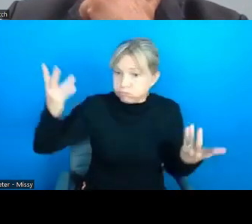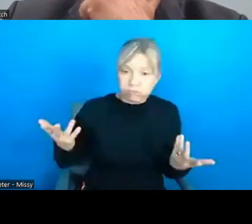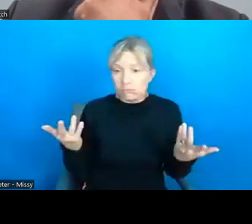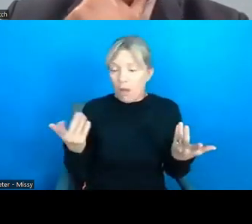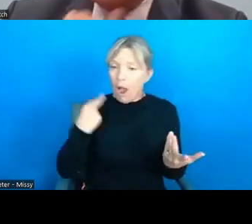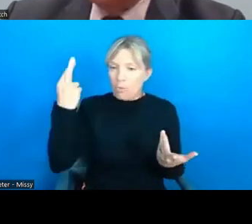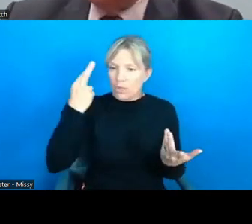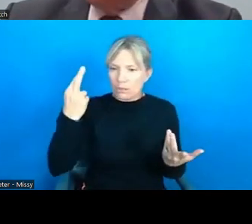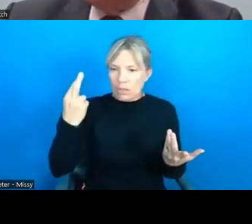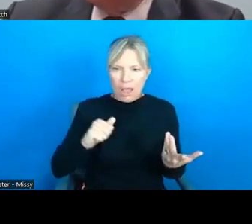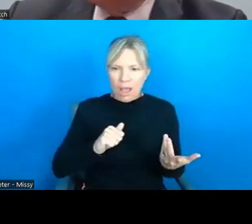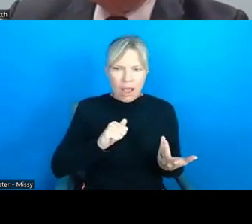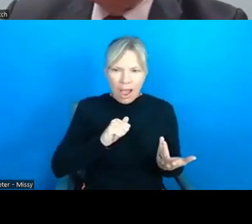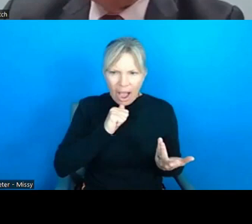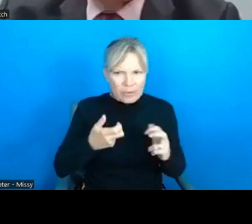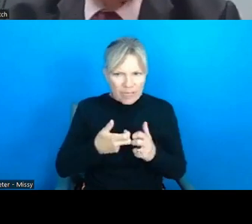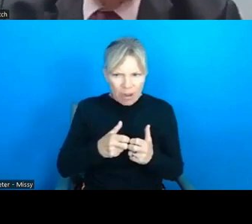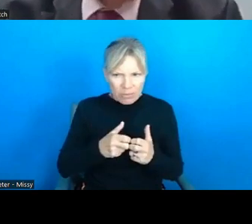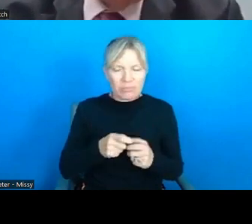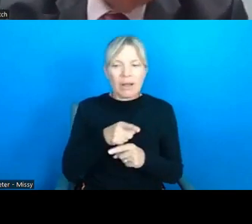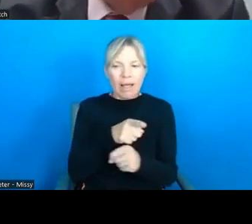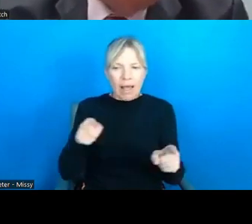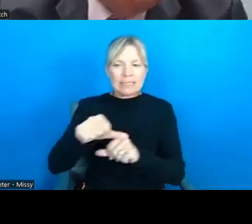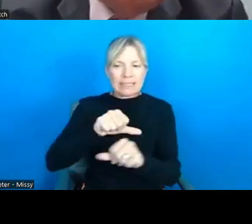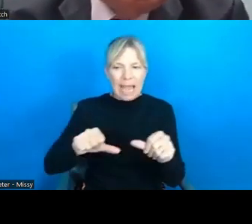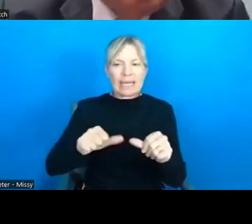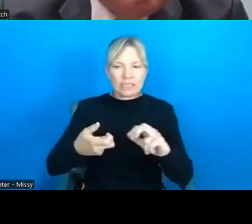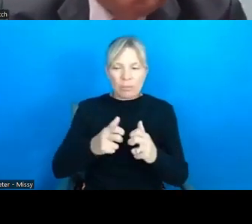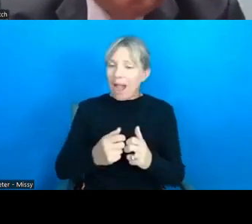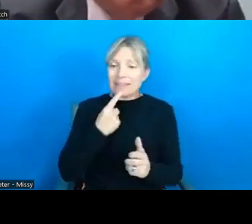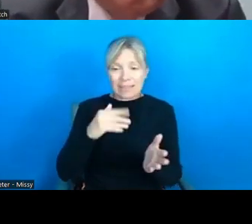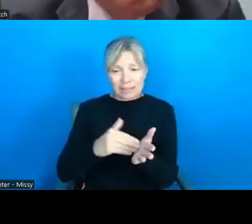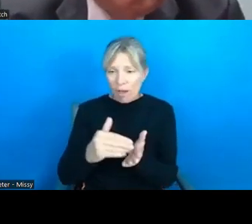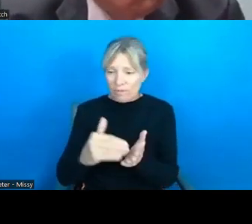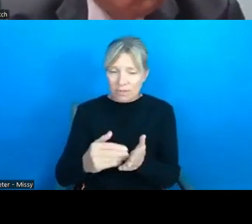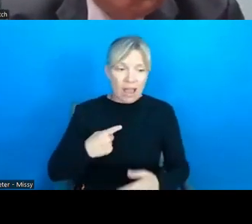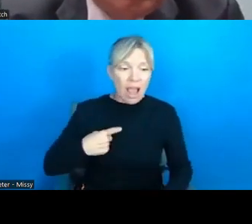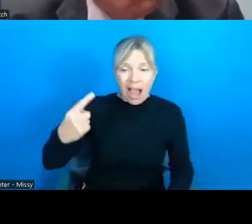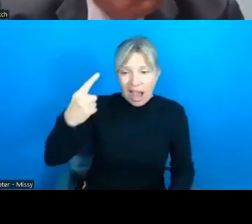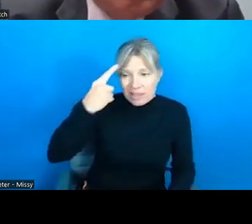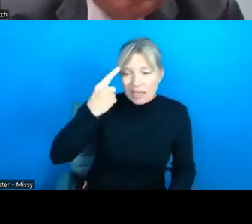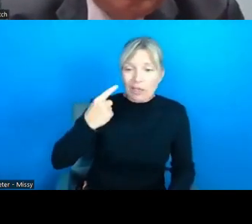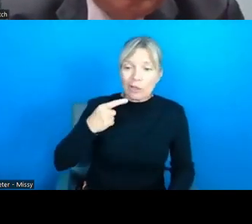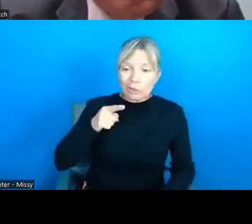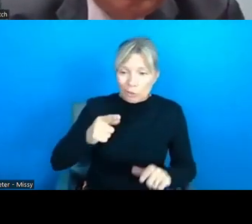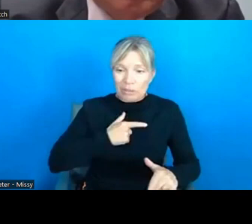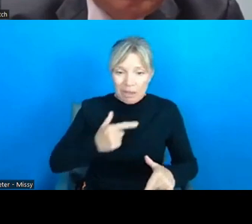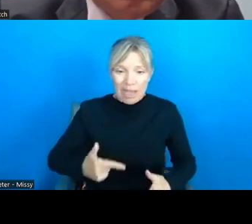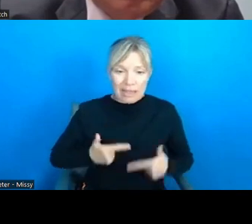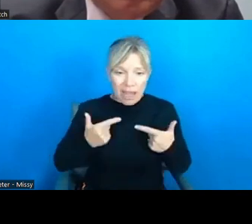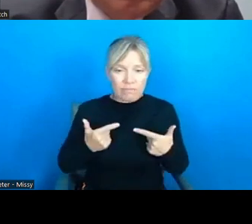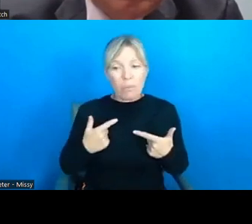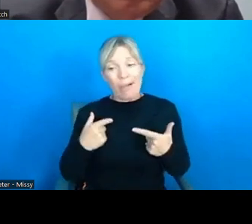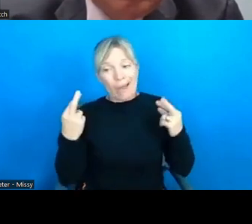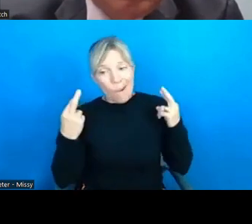I wasn't the problem, that society was the problem. And I say this a lot. I think in my lifetime, at least I